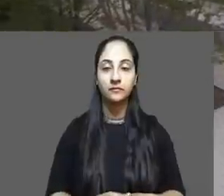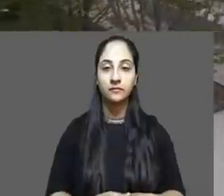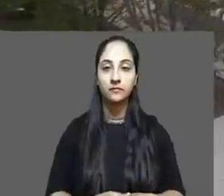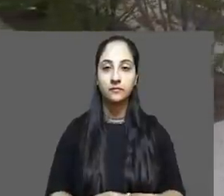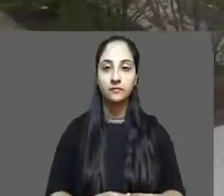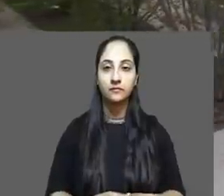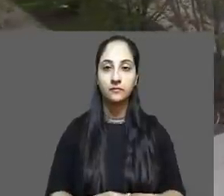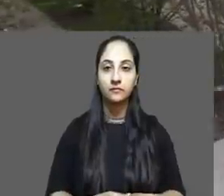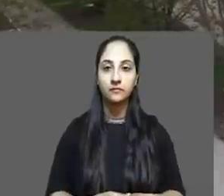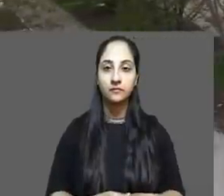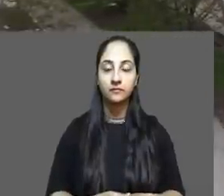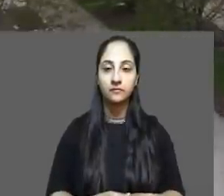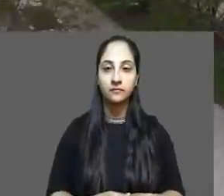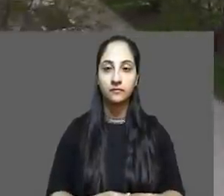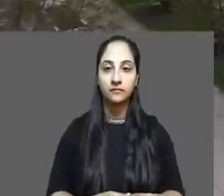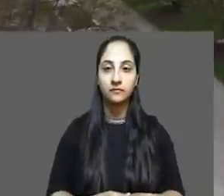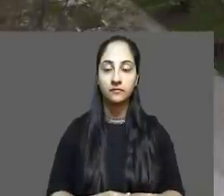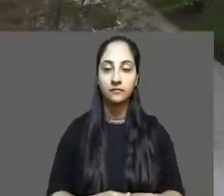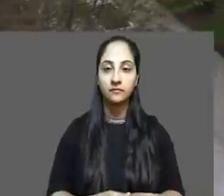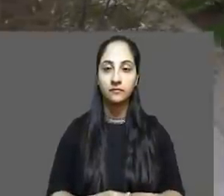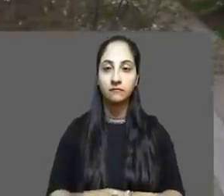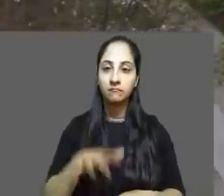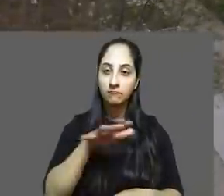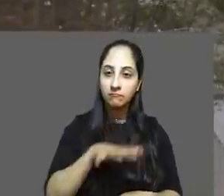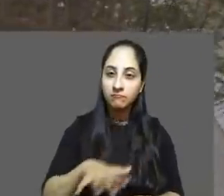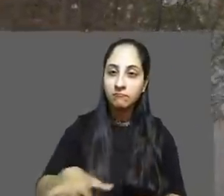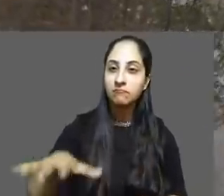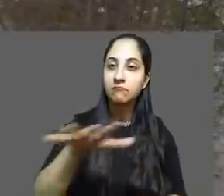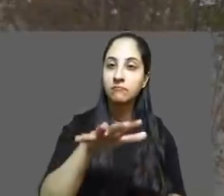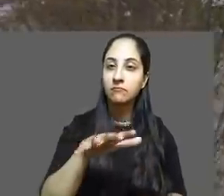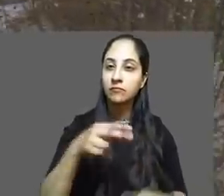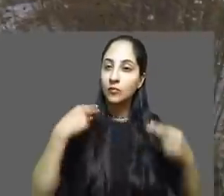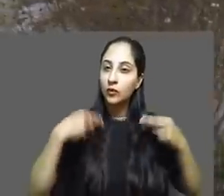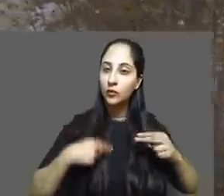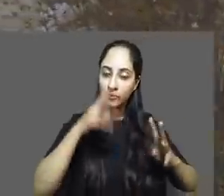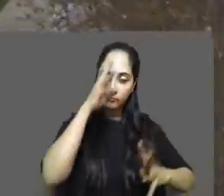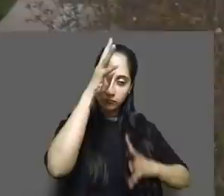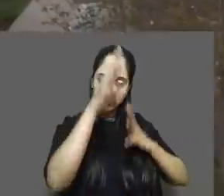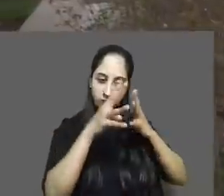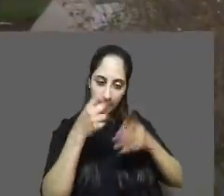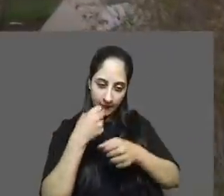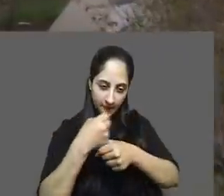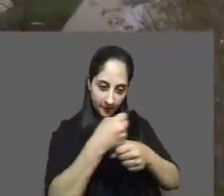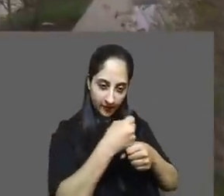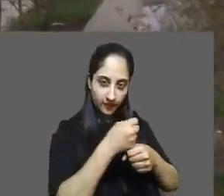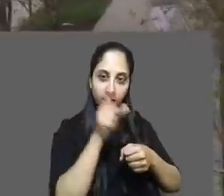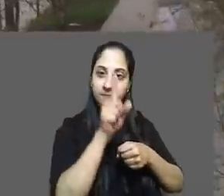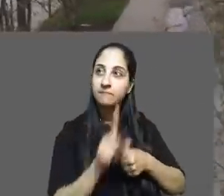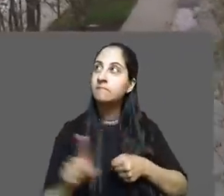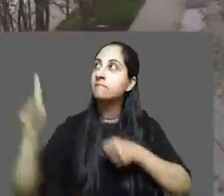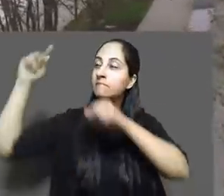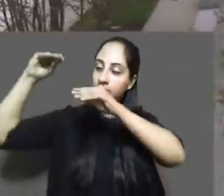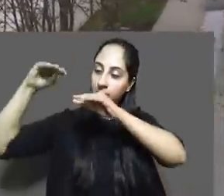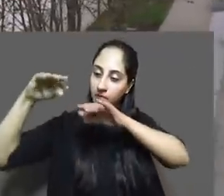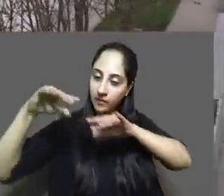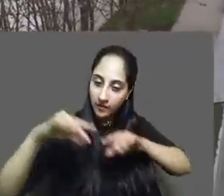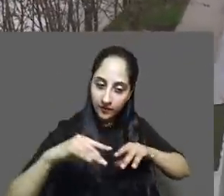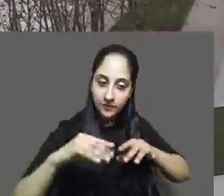spiritual ideal, a place where human creativity and divine majesty are